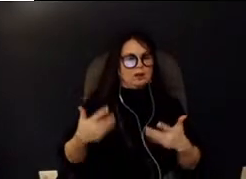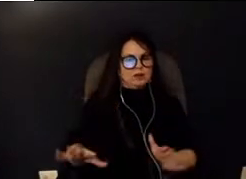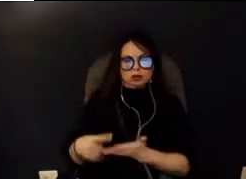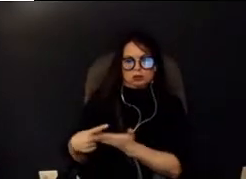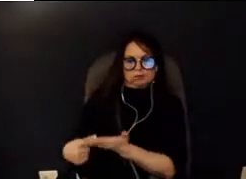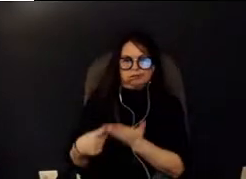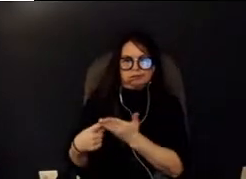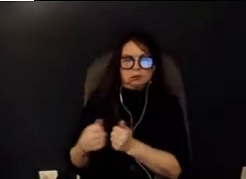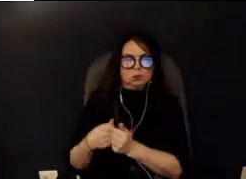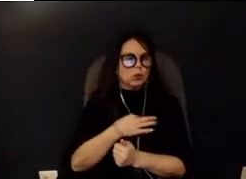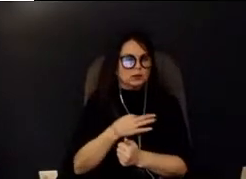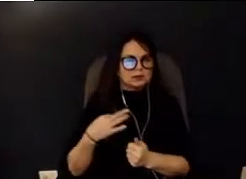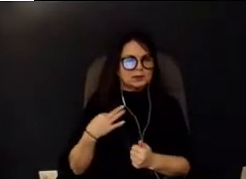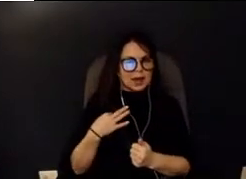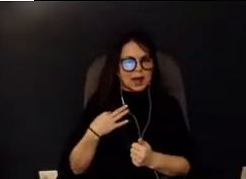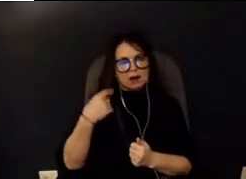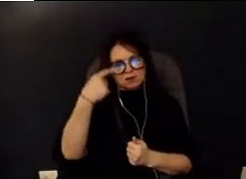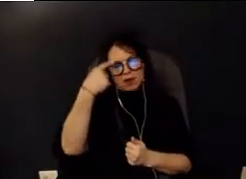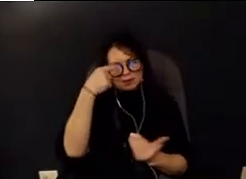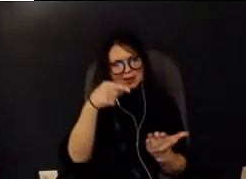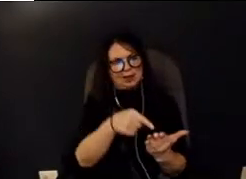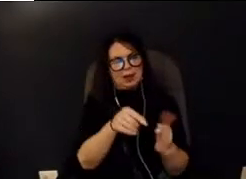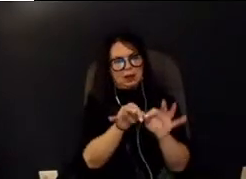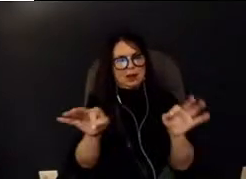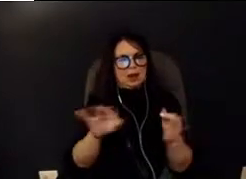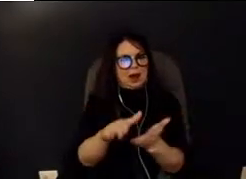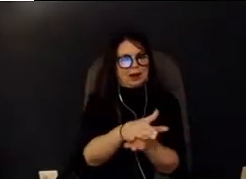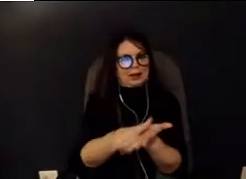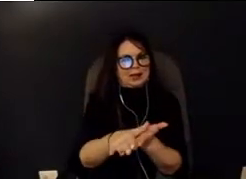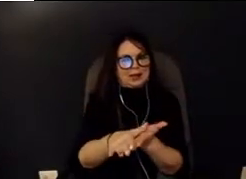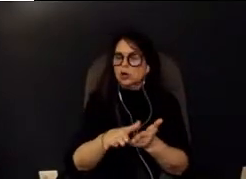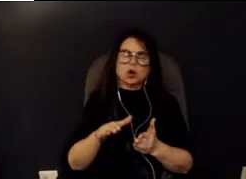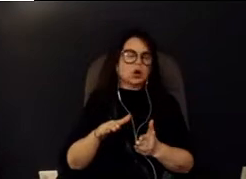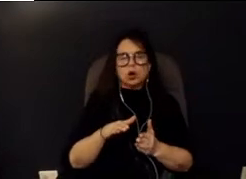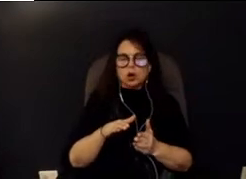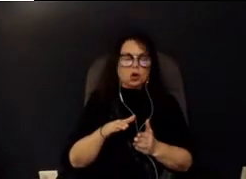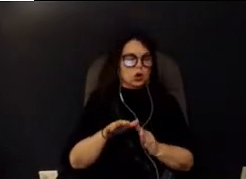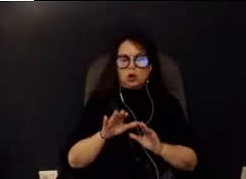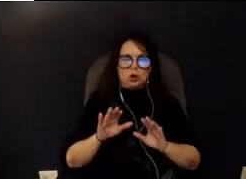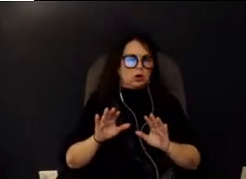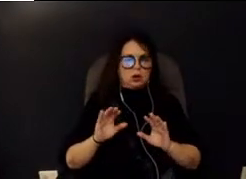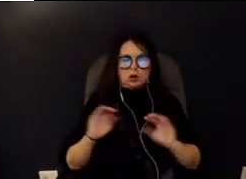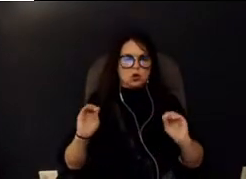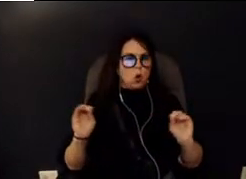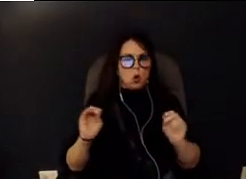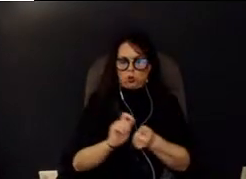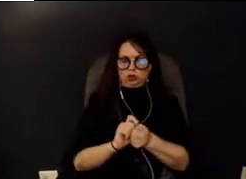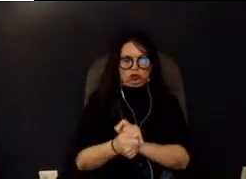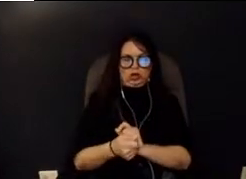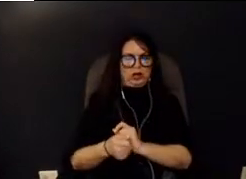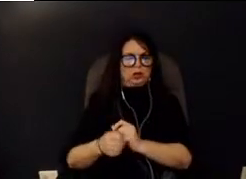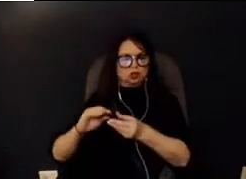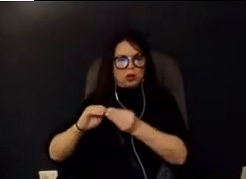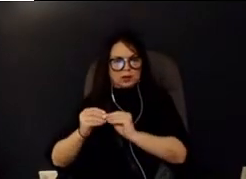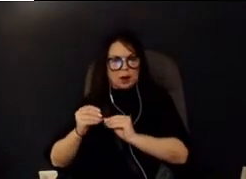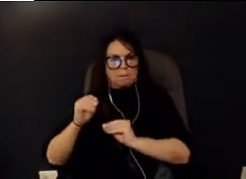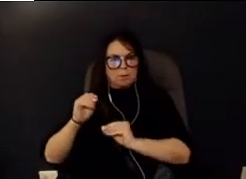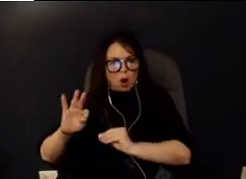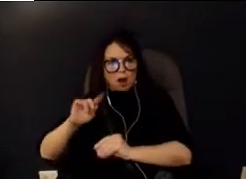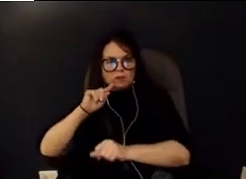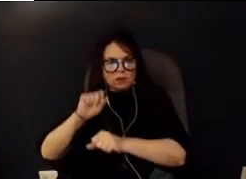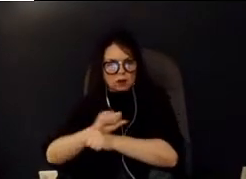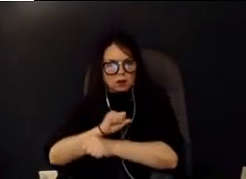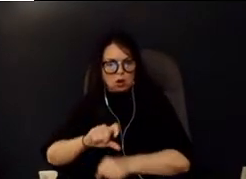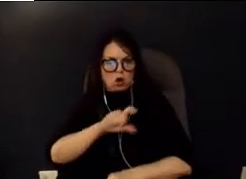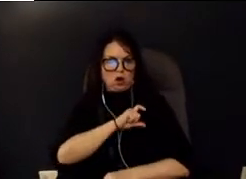thing. I'll note that this does not change the number of officers, either from what we authorized in the Safety for All budget that was passed on Monday or from the